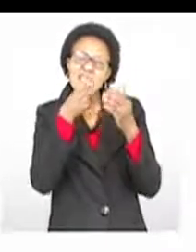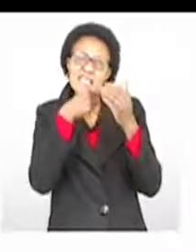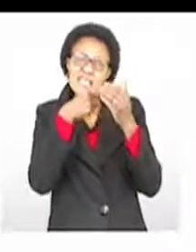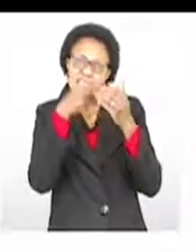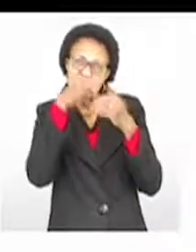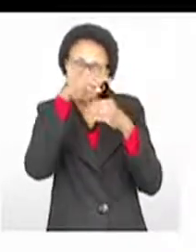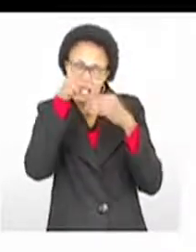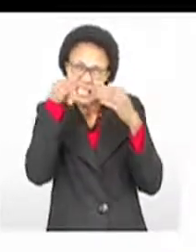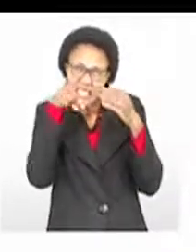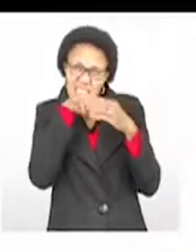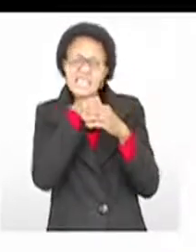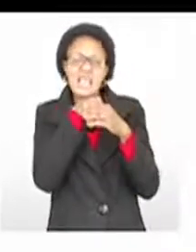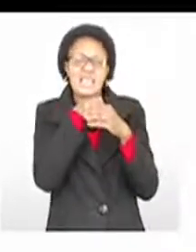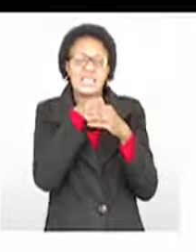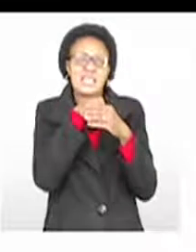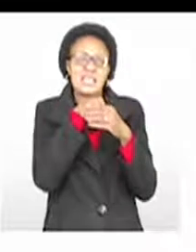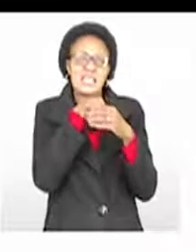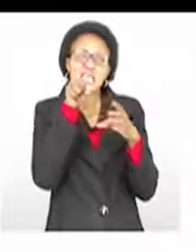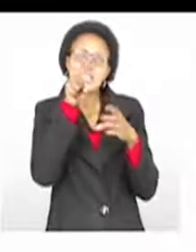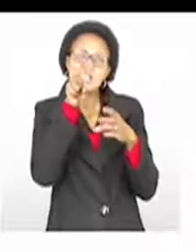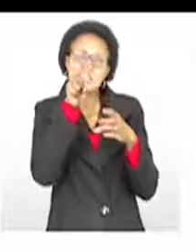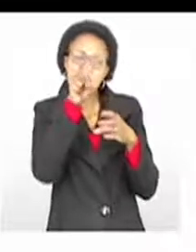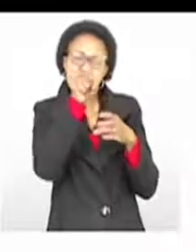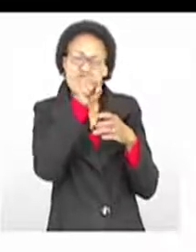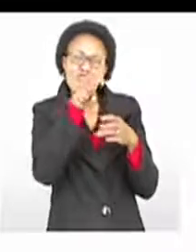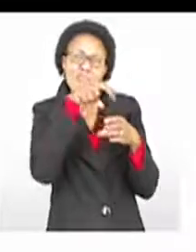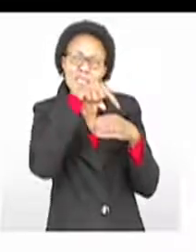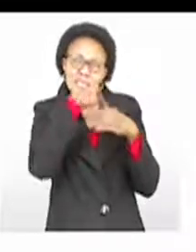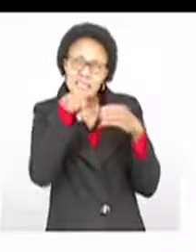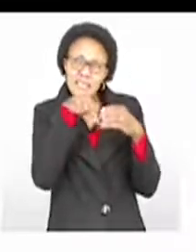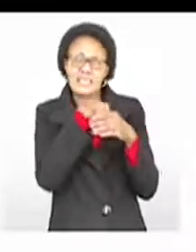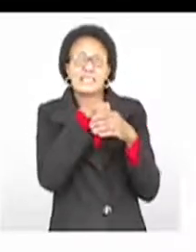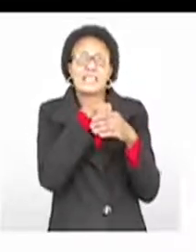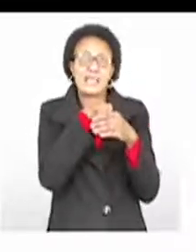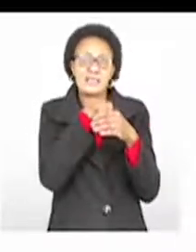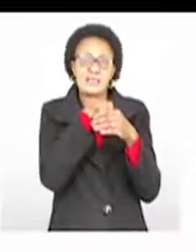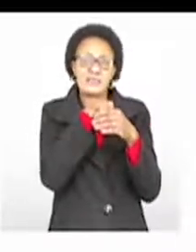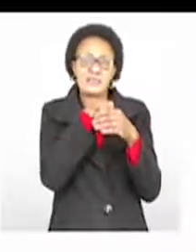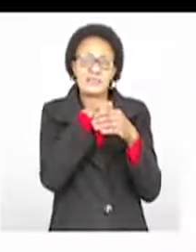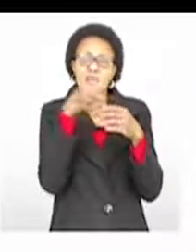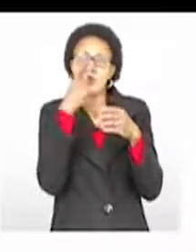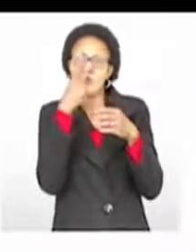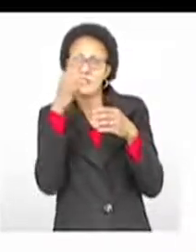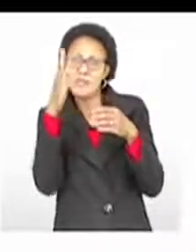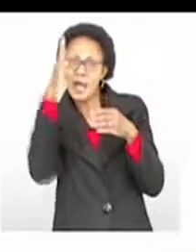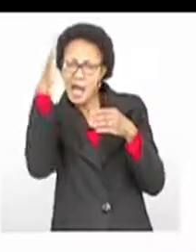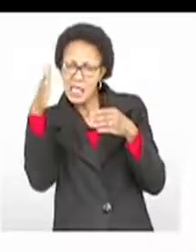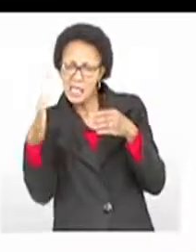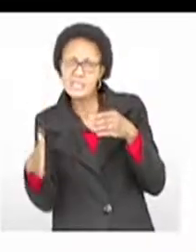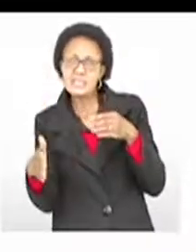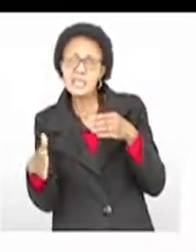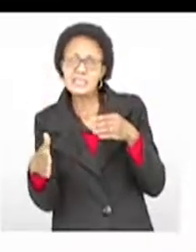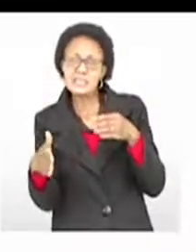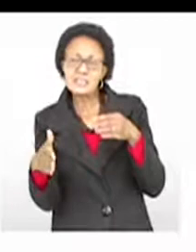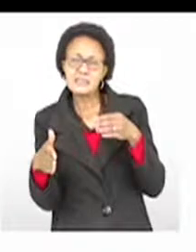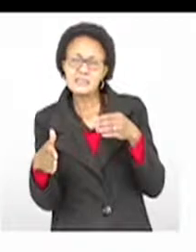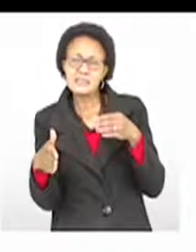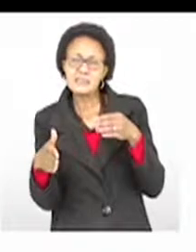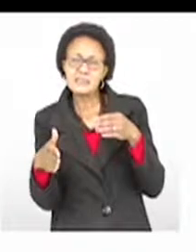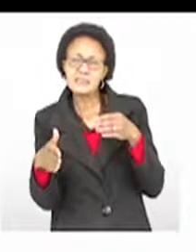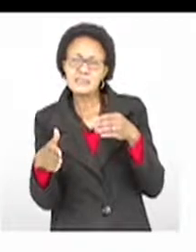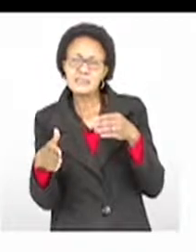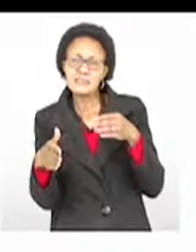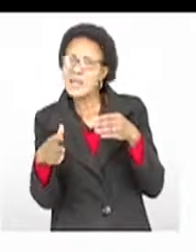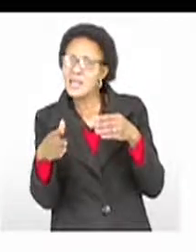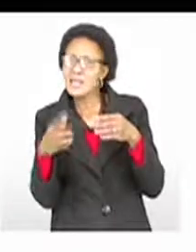be, let's take a look at the other side. Let's see. It can't be long for the pencil. It can't